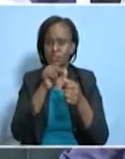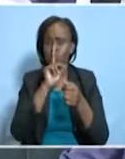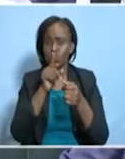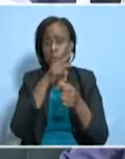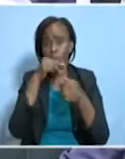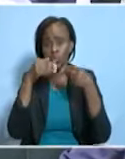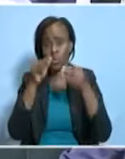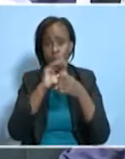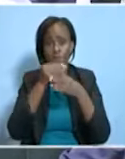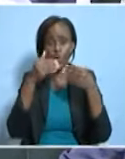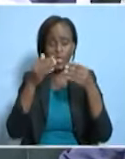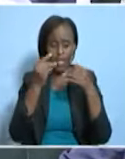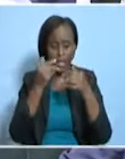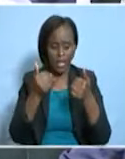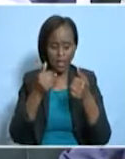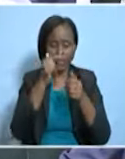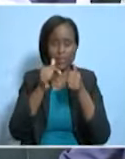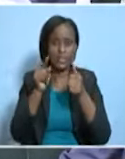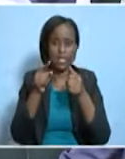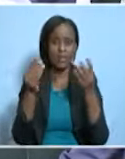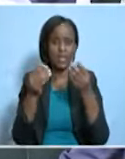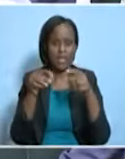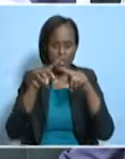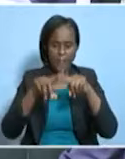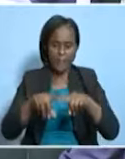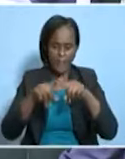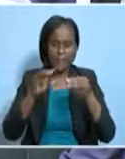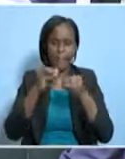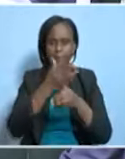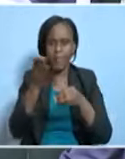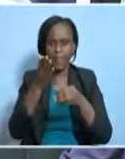Etambuyu Katota, ZNBC News, Lusaka.